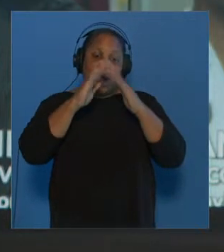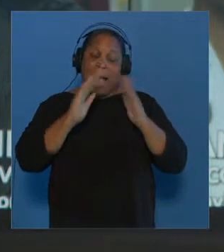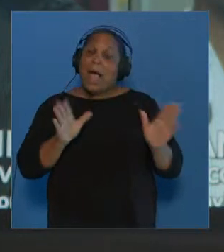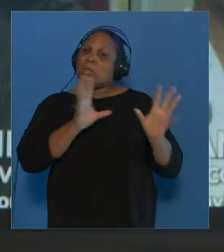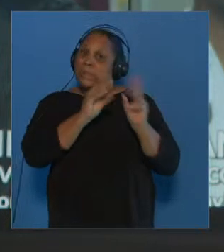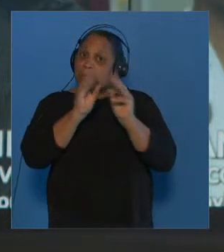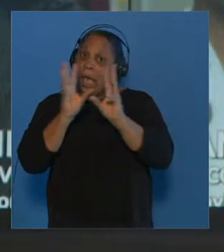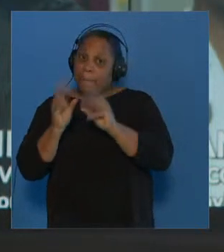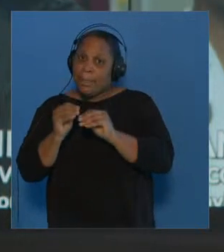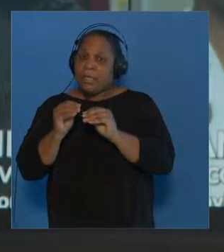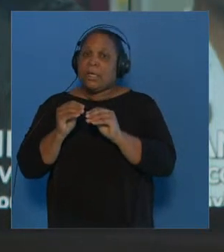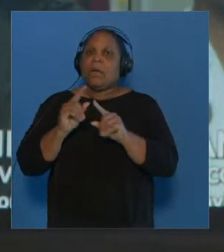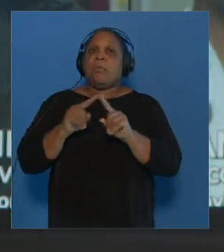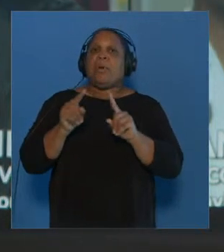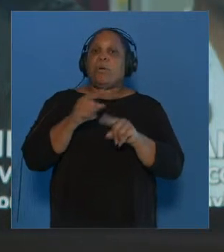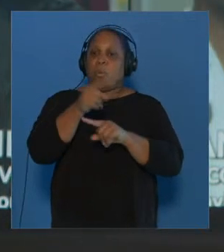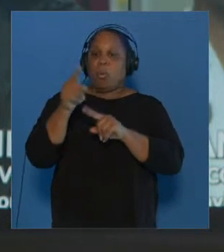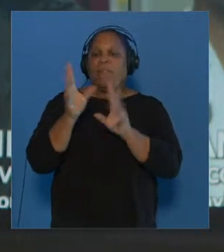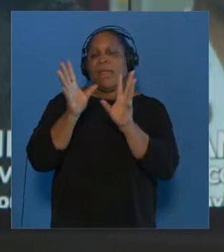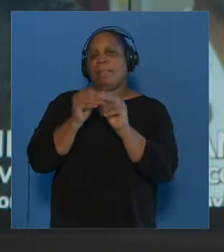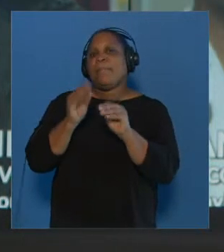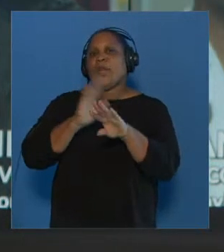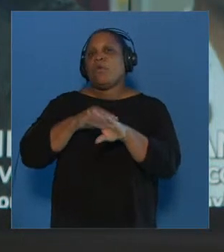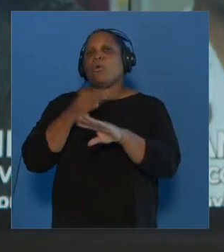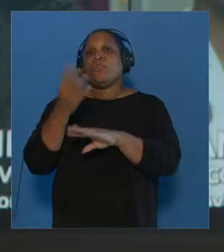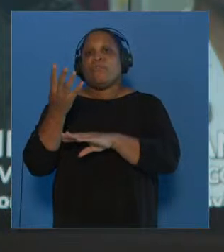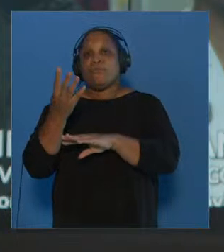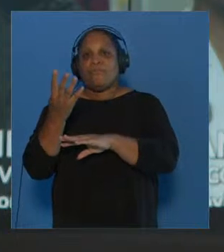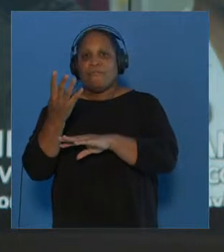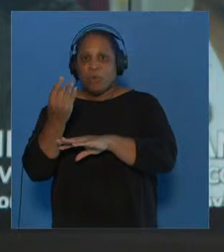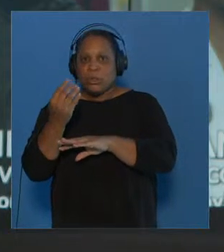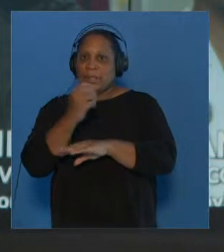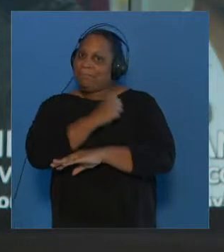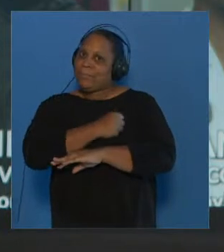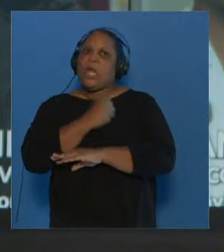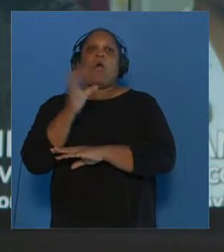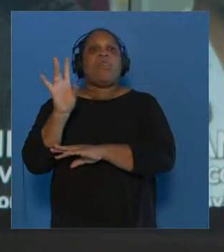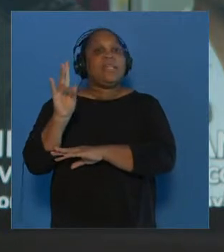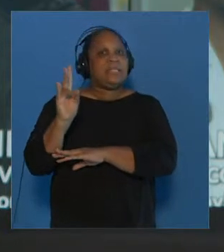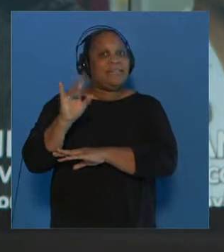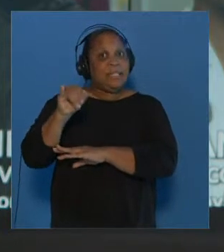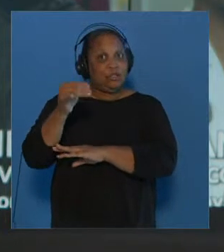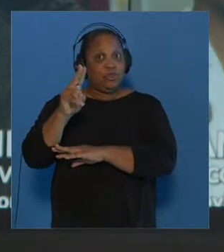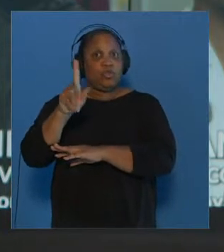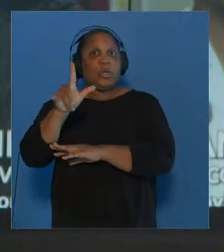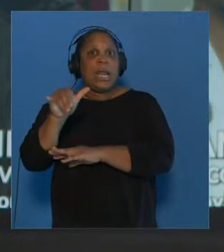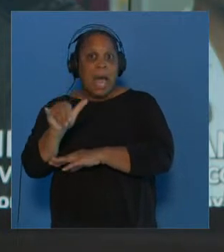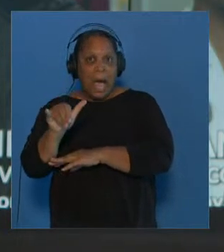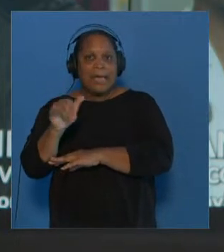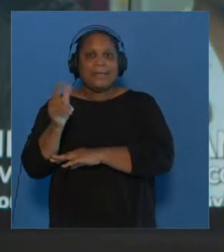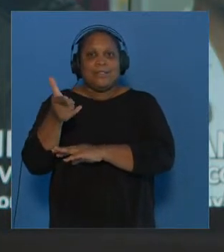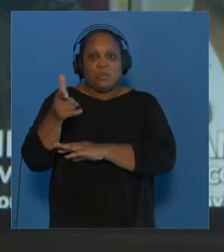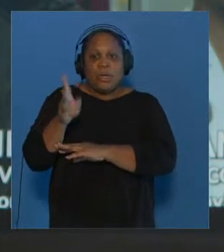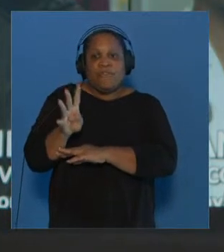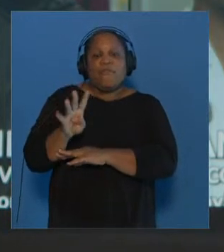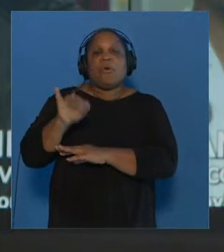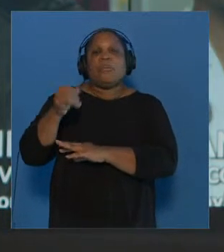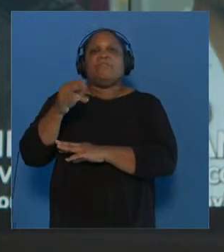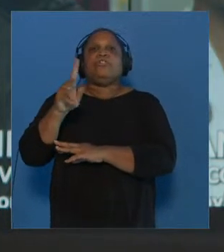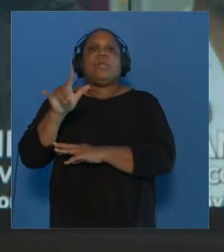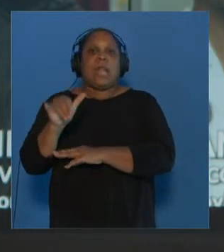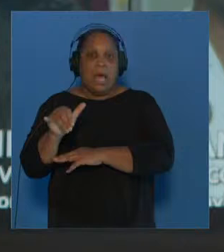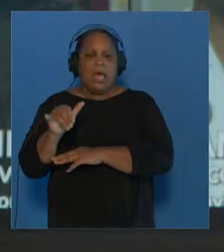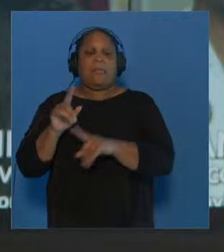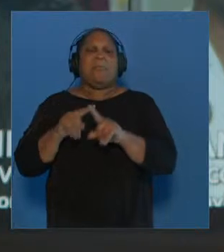Assembly, if not when the House of Assembly meets on the 17th of July, on the 24th of July. But it